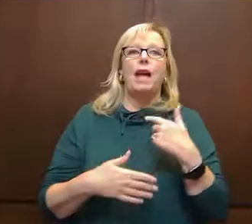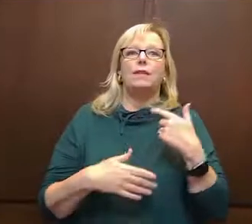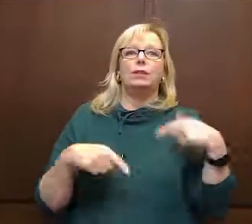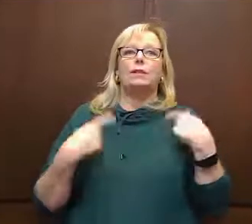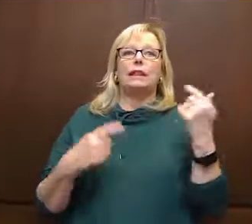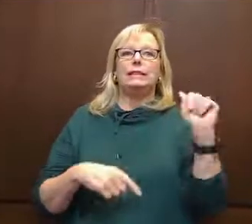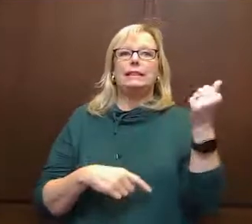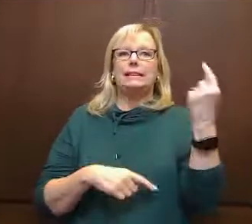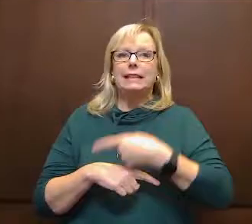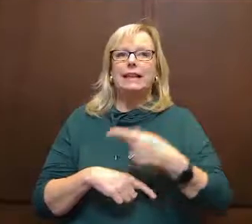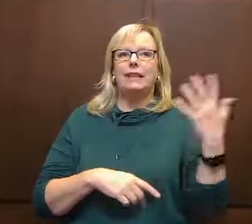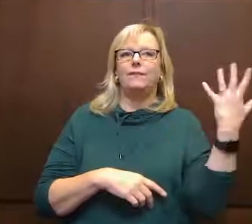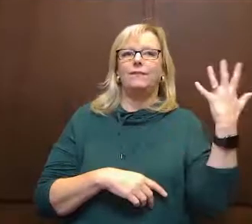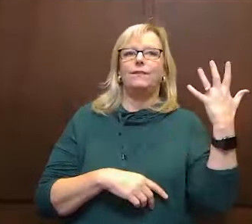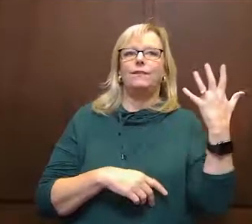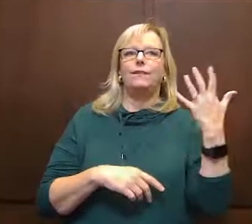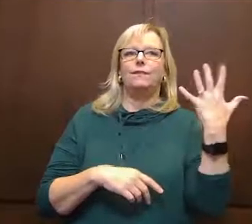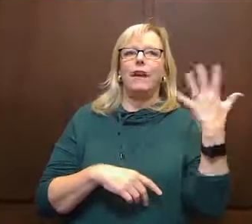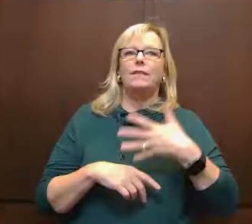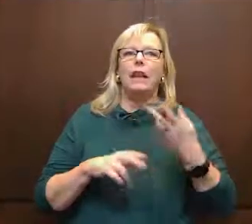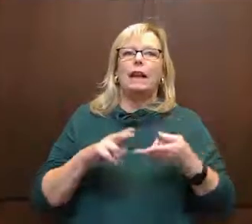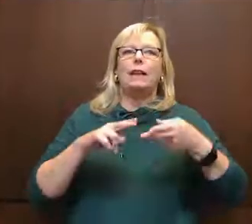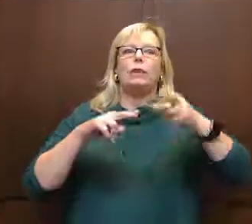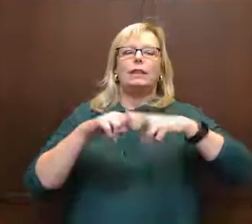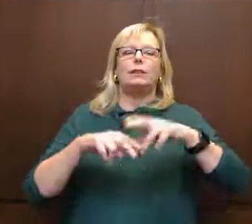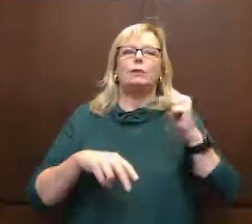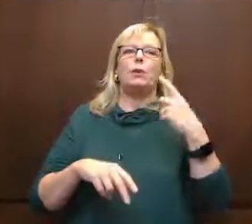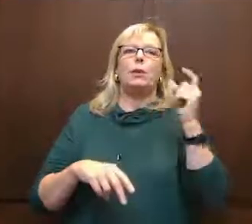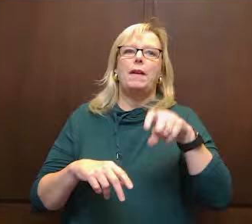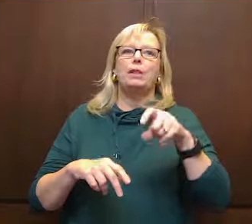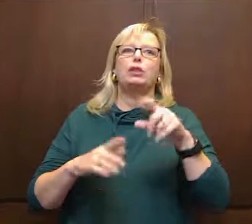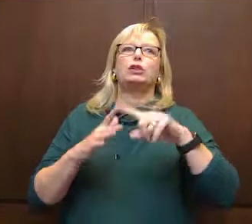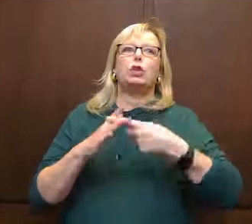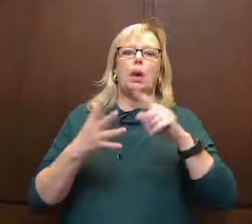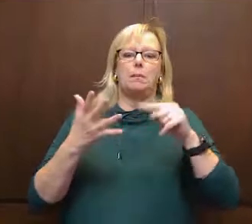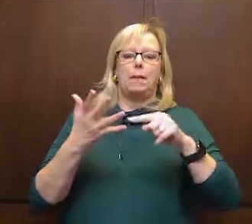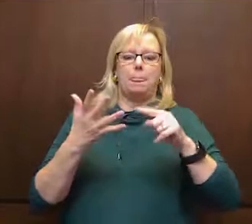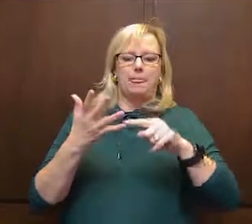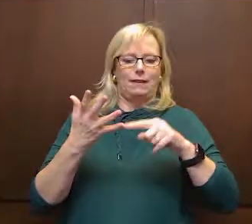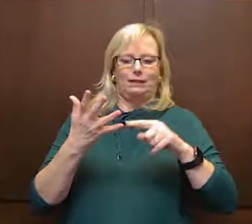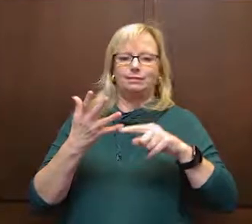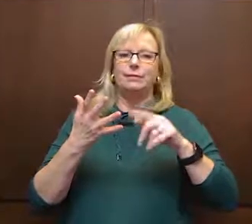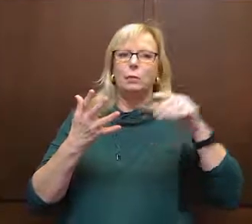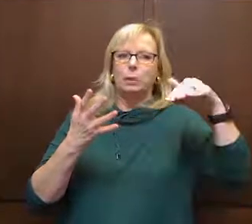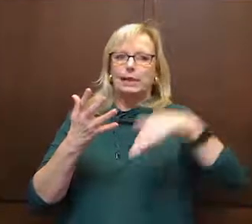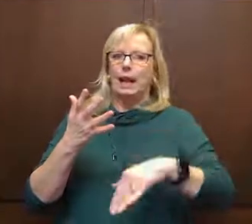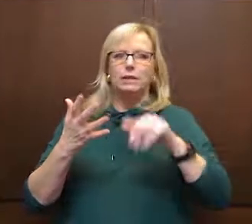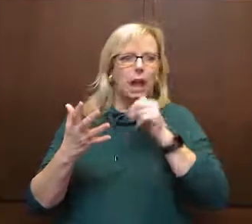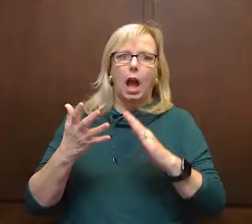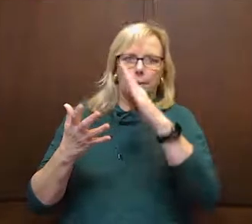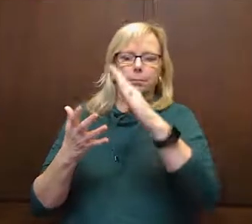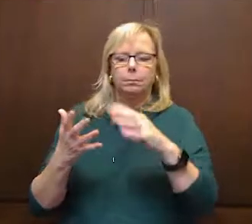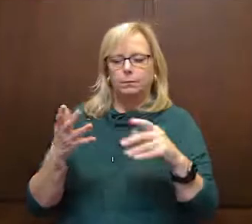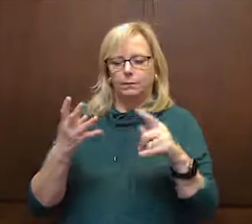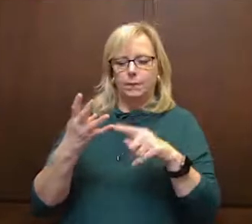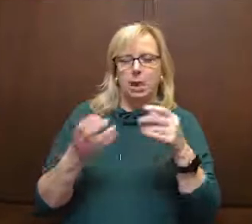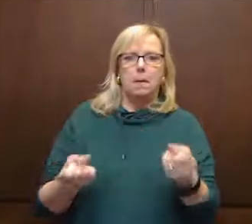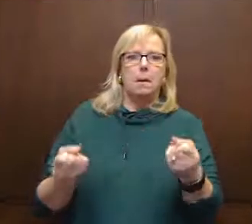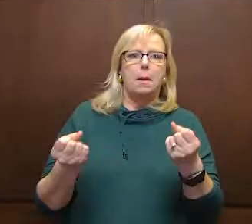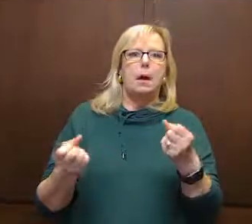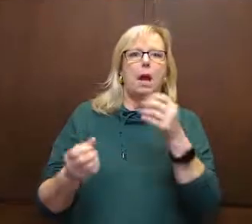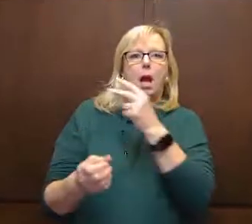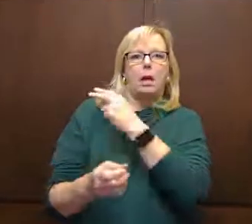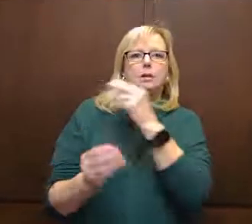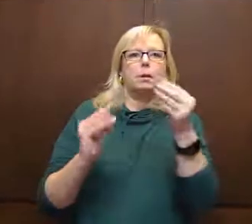last 10 days we've been increasing. So we got to turn those 3 metrics around, and then we can open